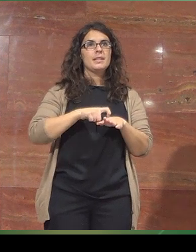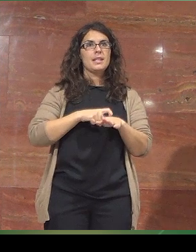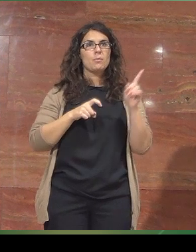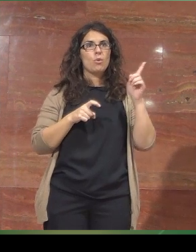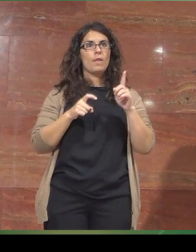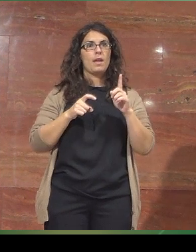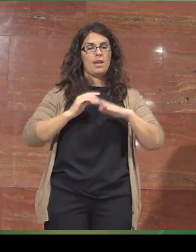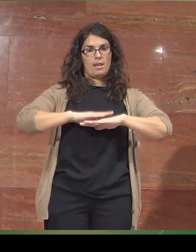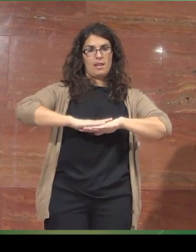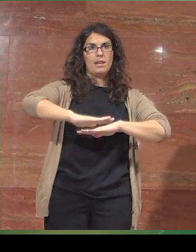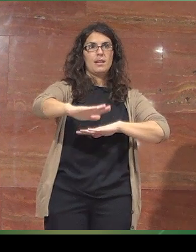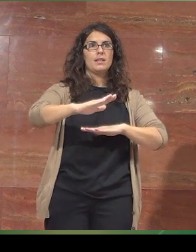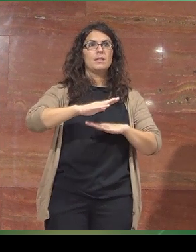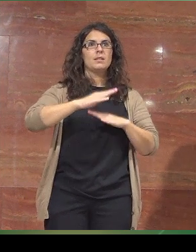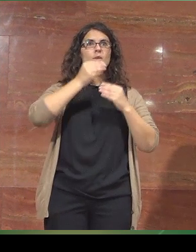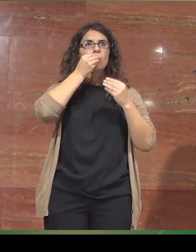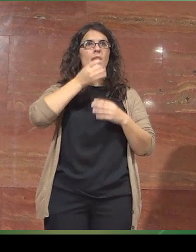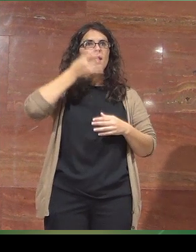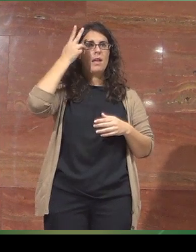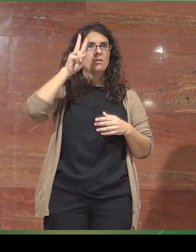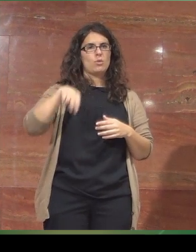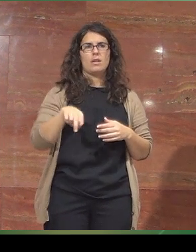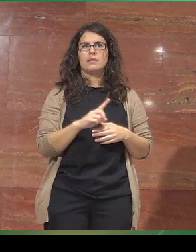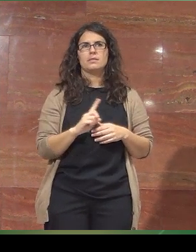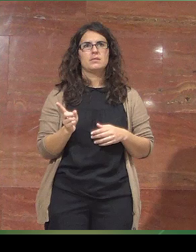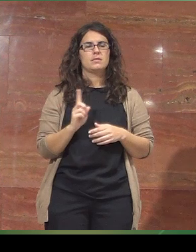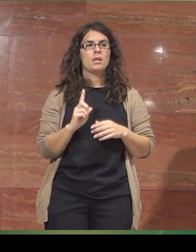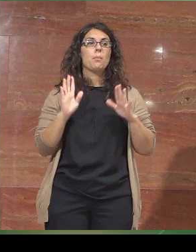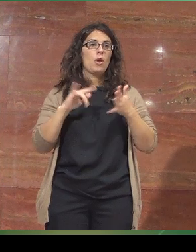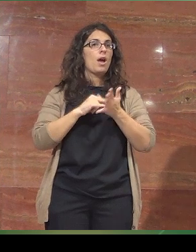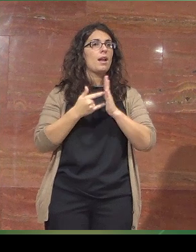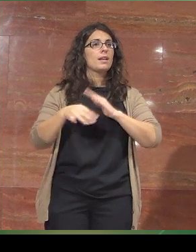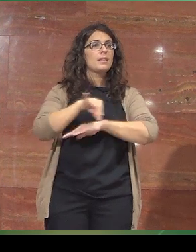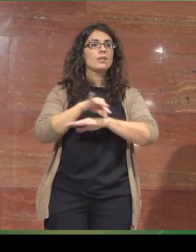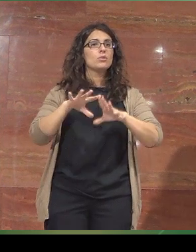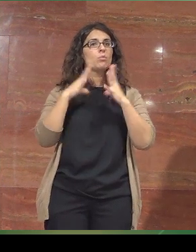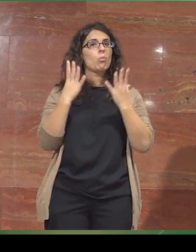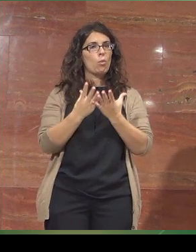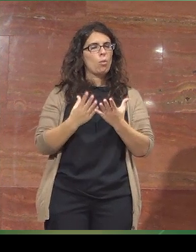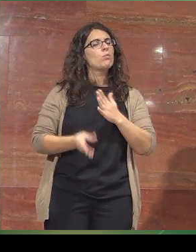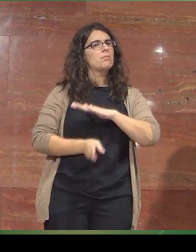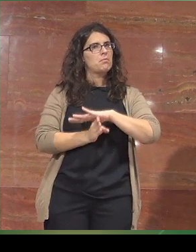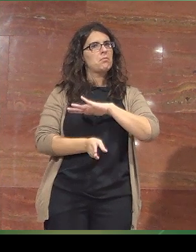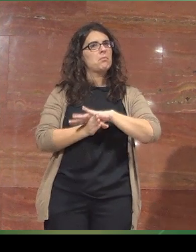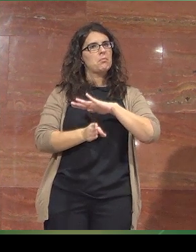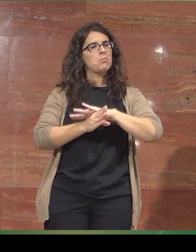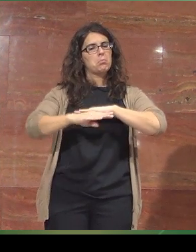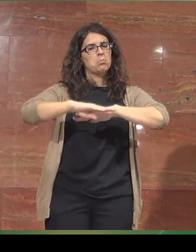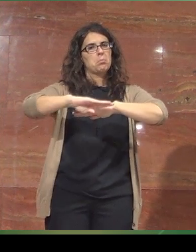all over the world are putting them into airports. I think it should be stopped.